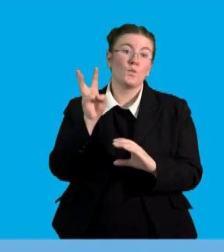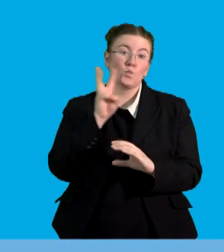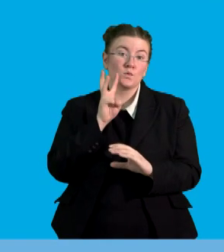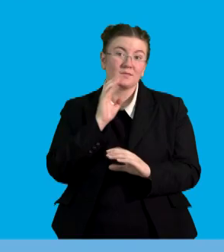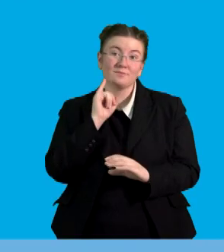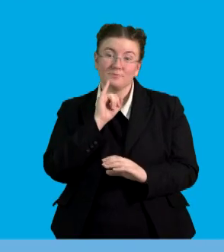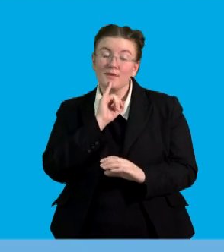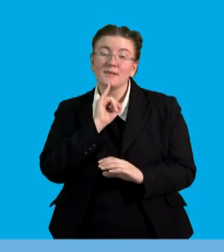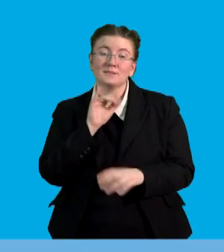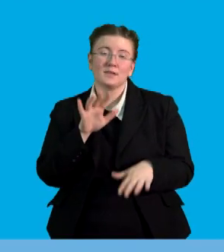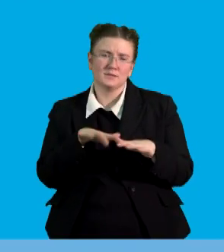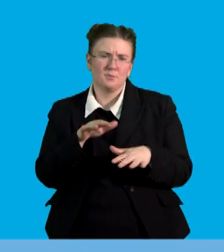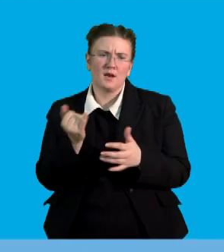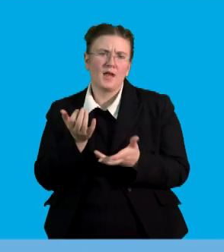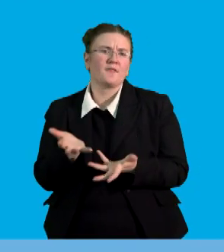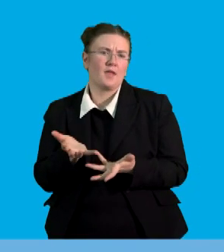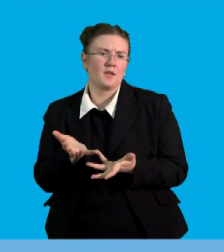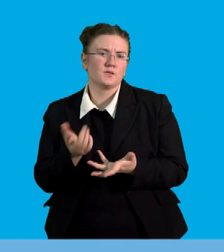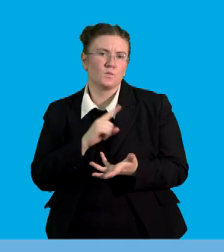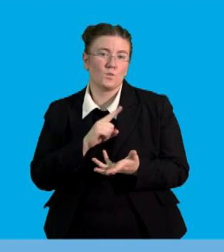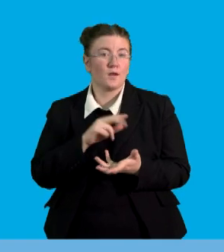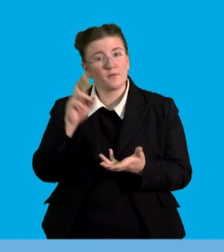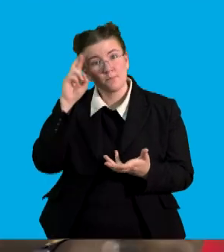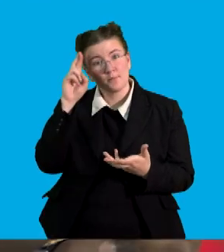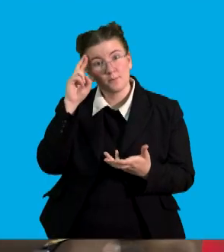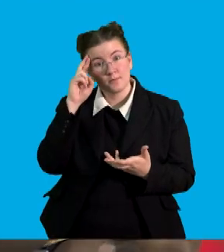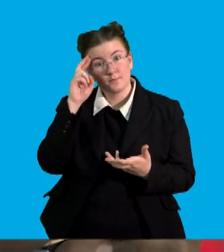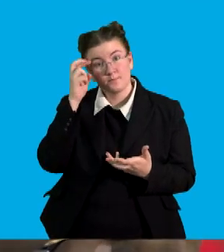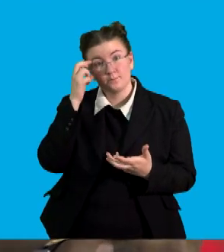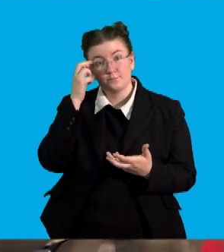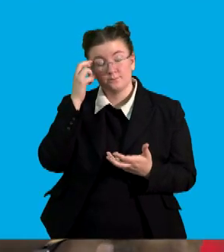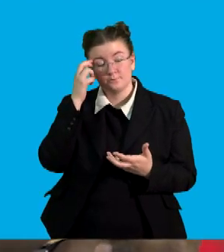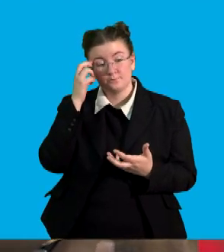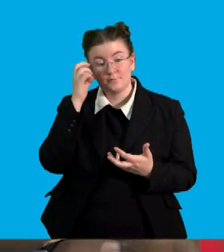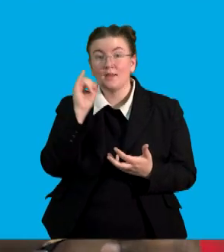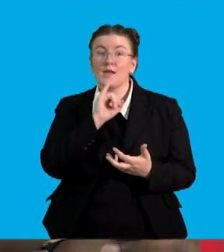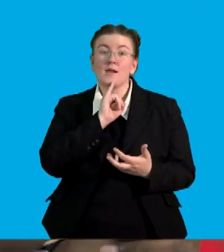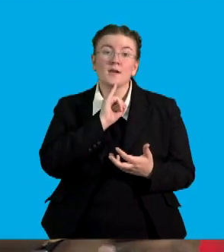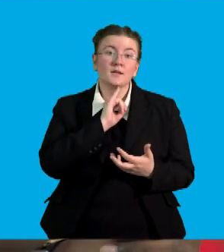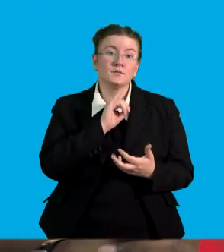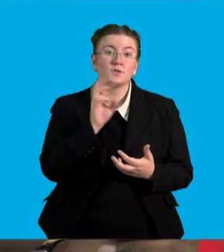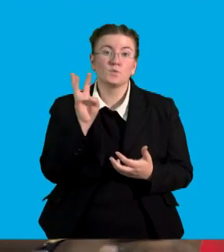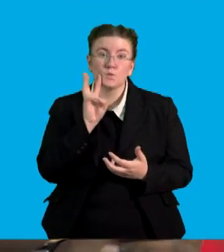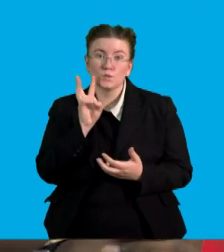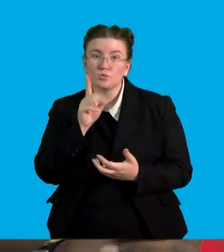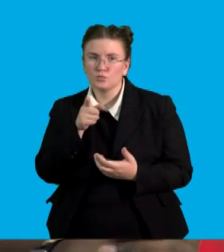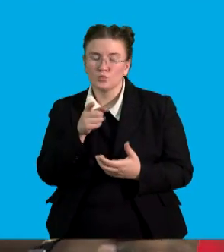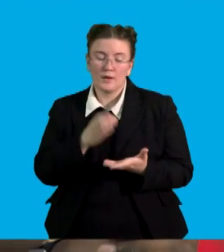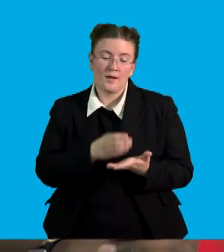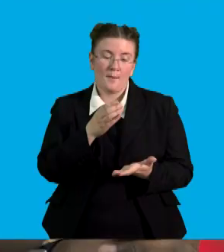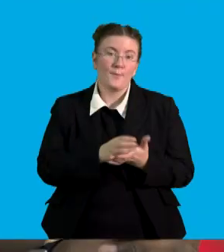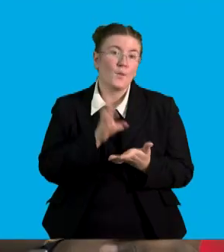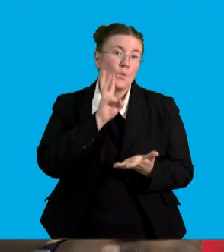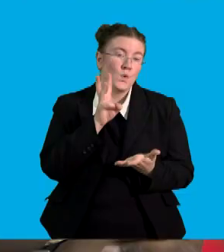sense, water and ice also form two layers. So we remember the example that we made about ice and water when